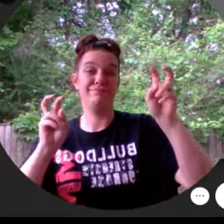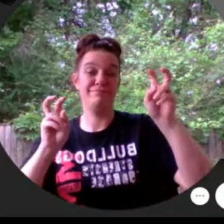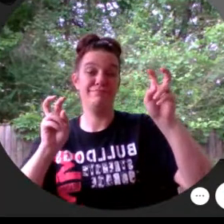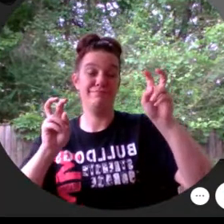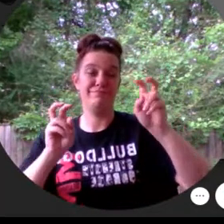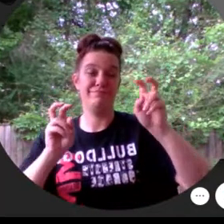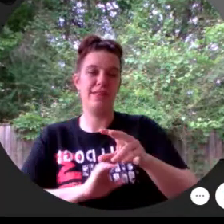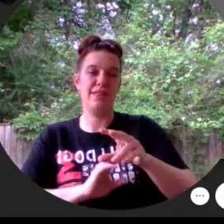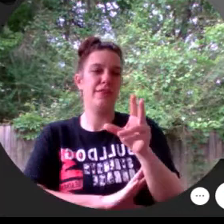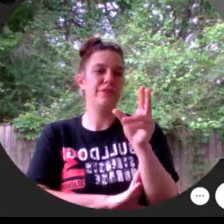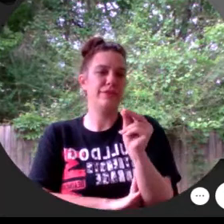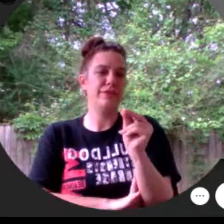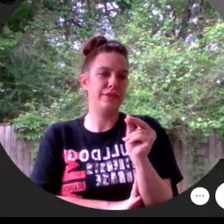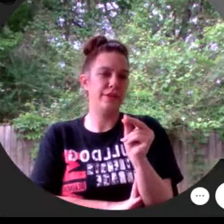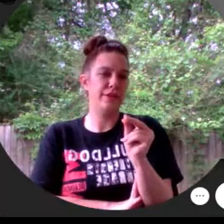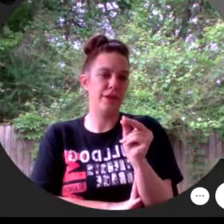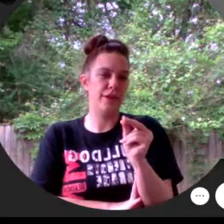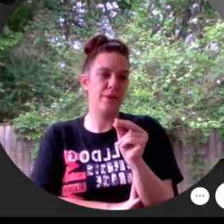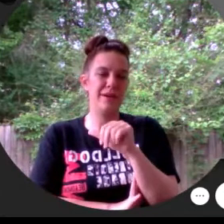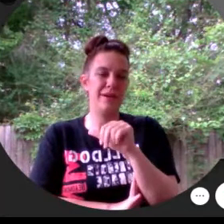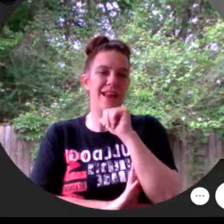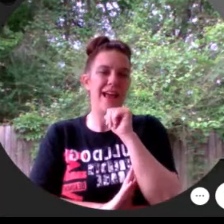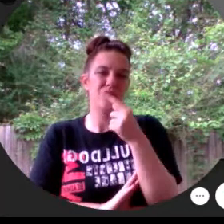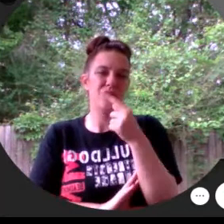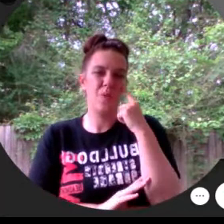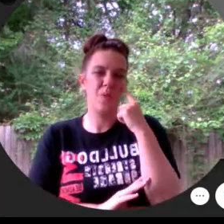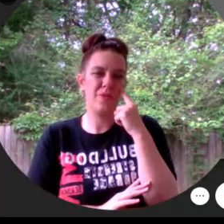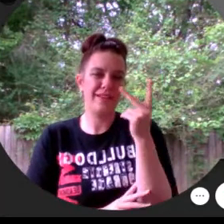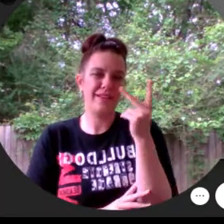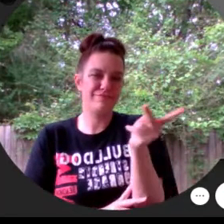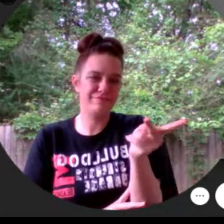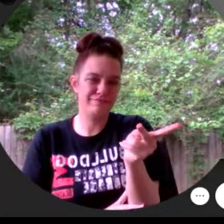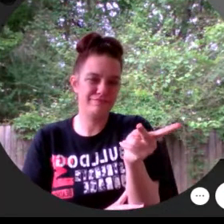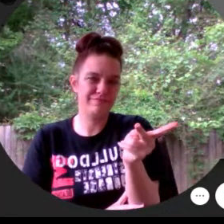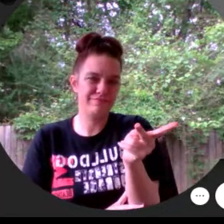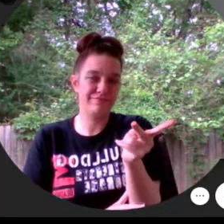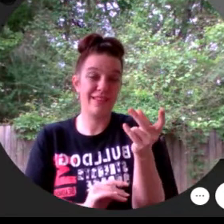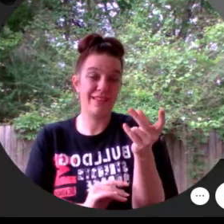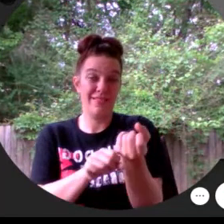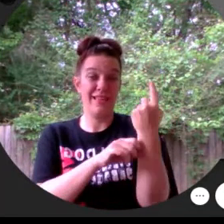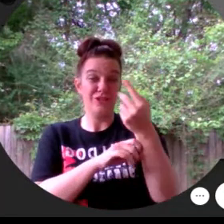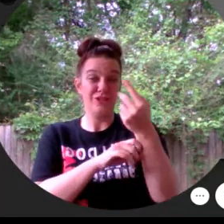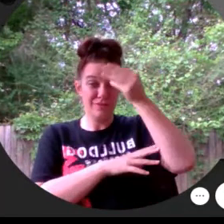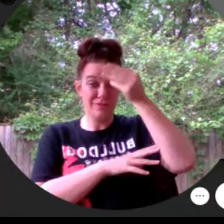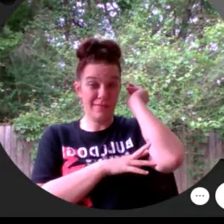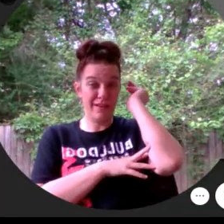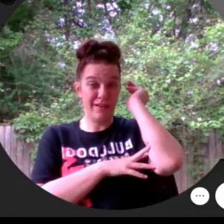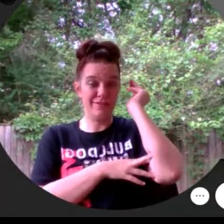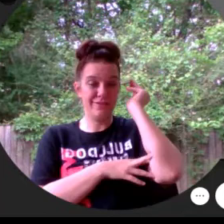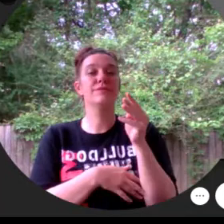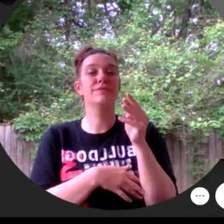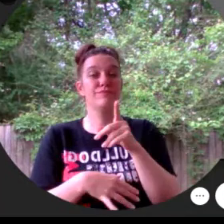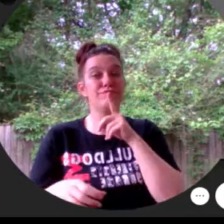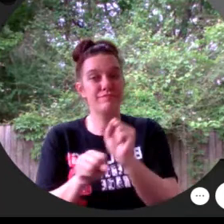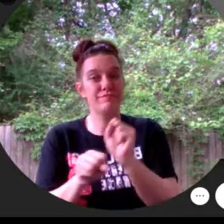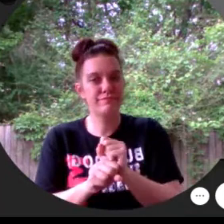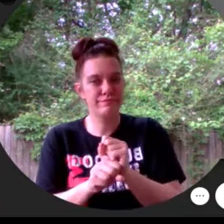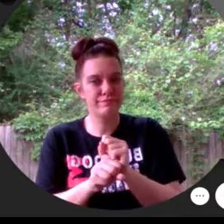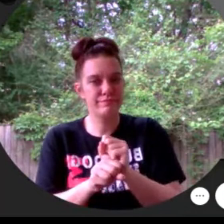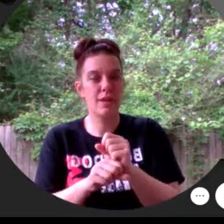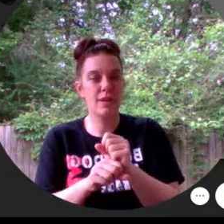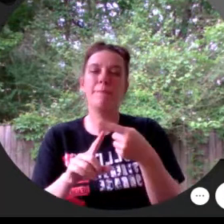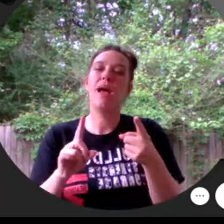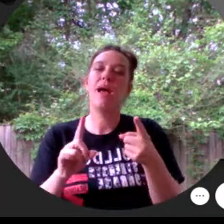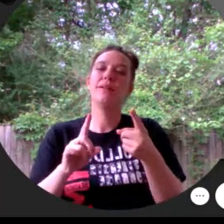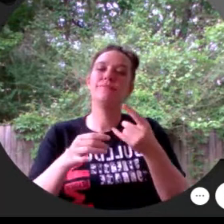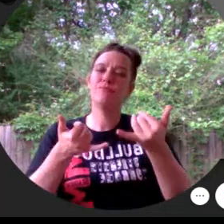no, I don't think it was either. Last year's Miles definitely. But current Miles,